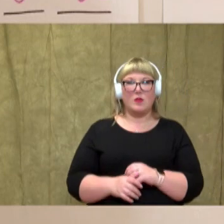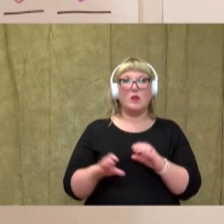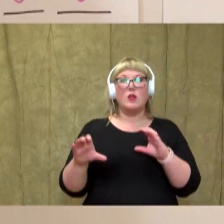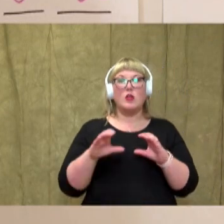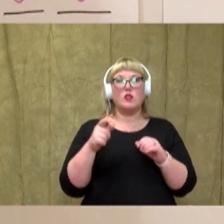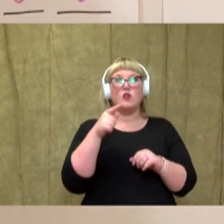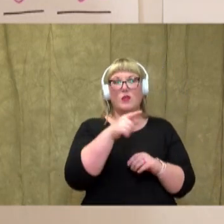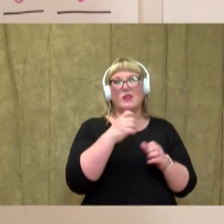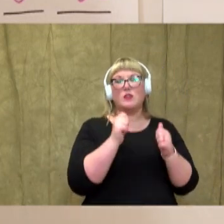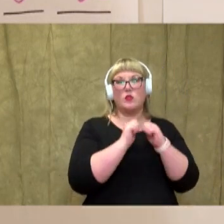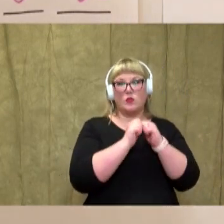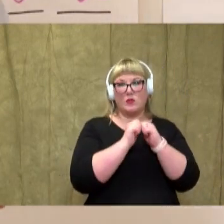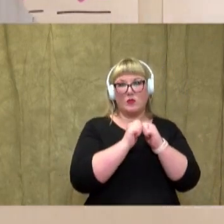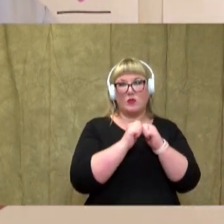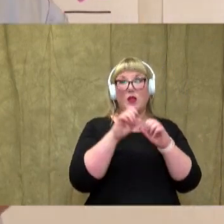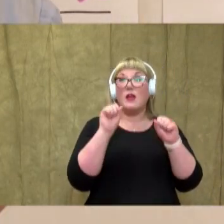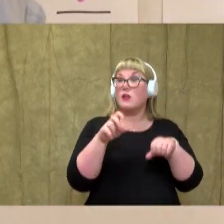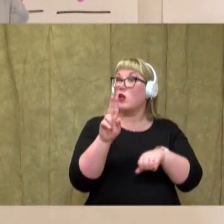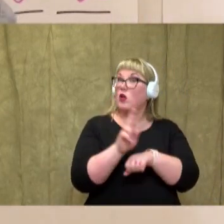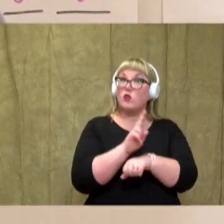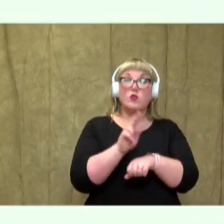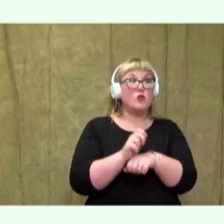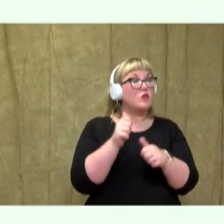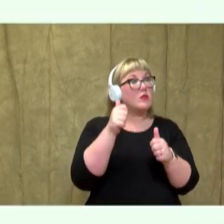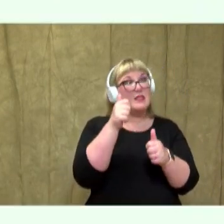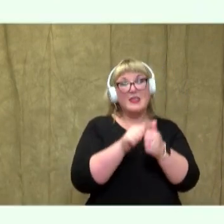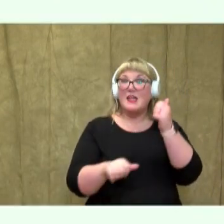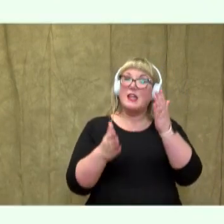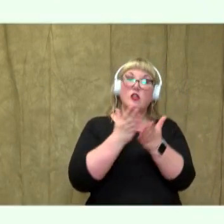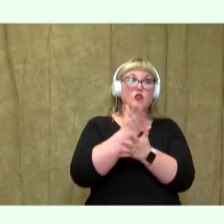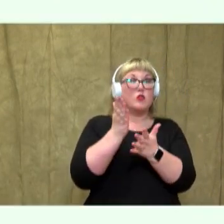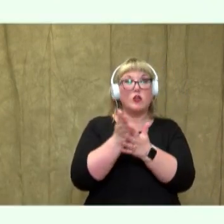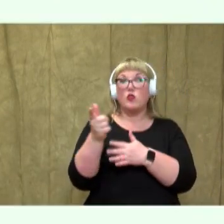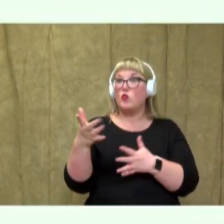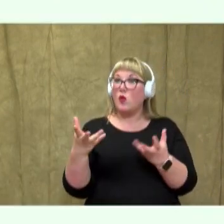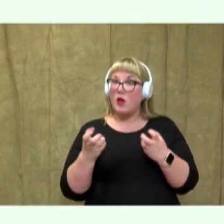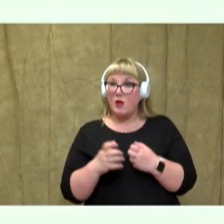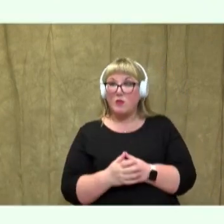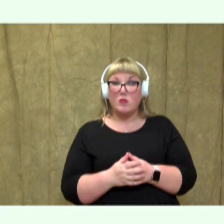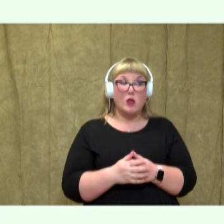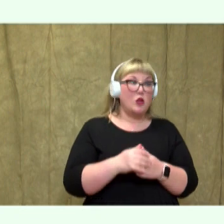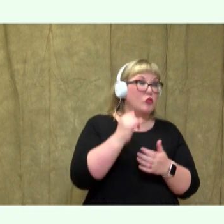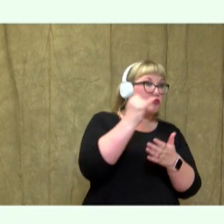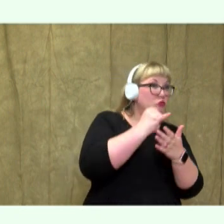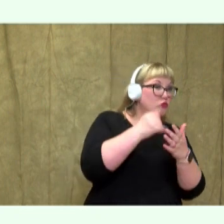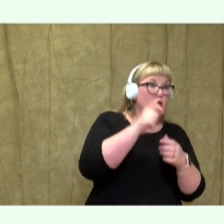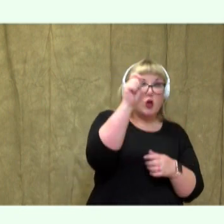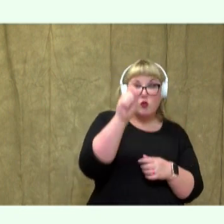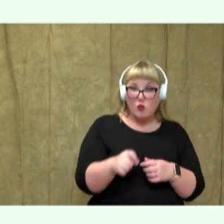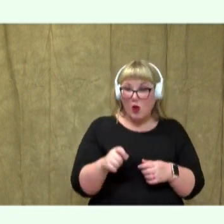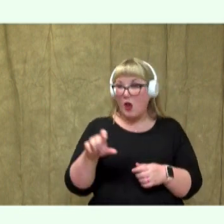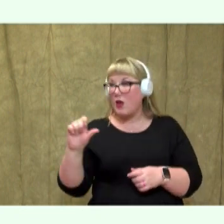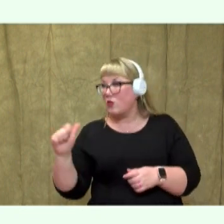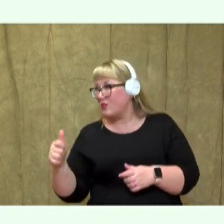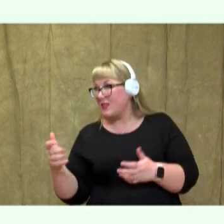this one together. You can use any strategy you would like, drawing your rods and your tens,